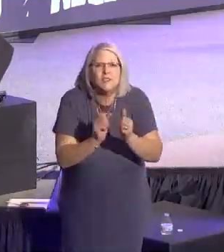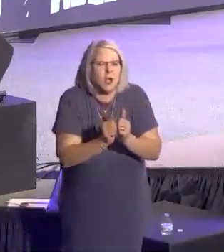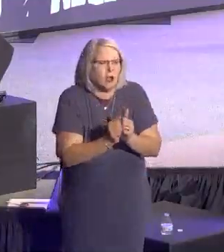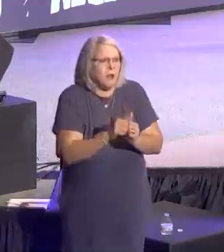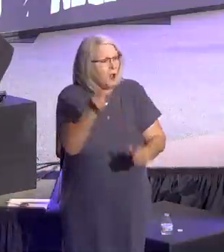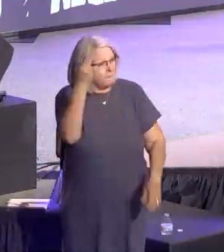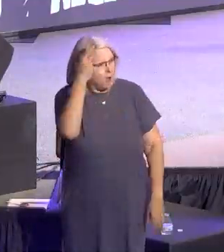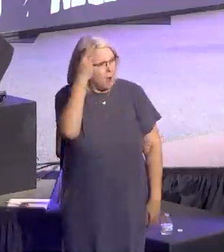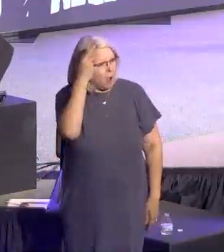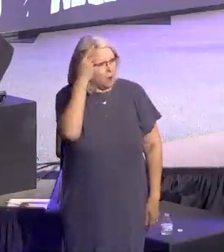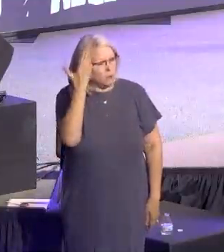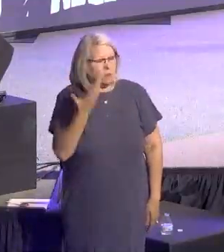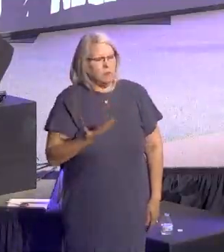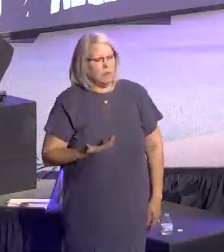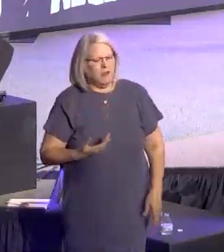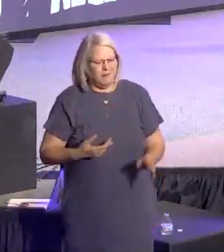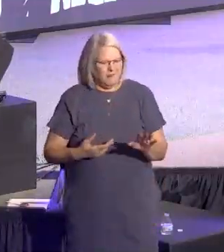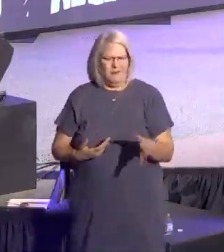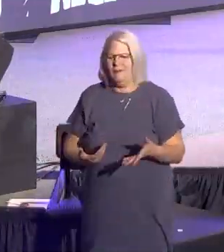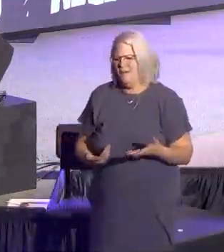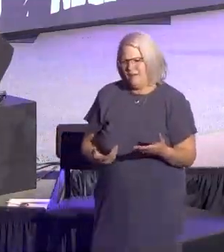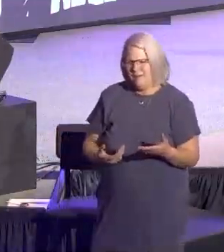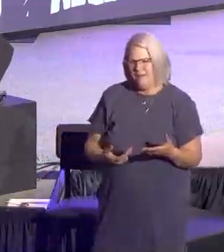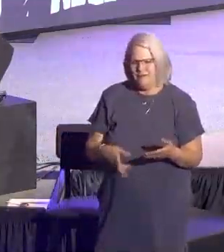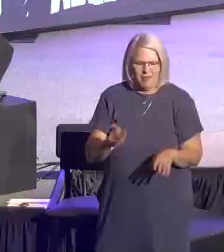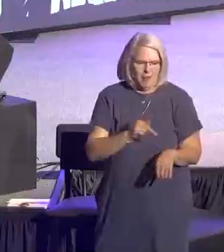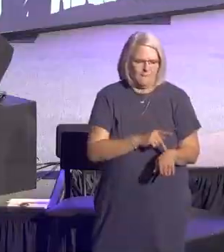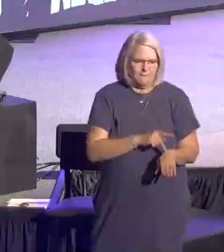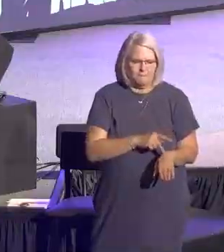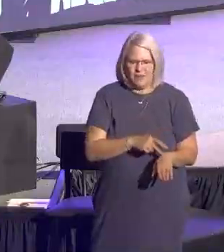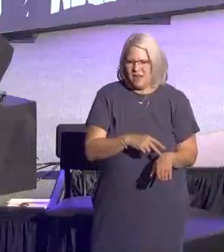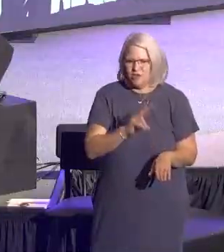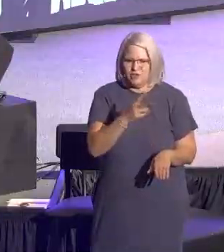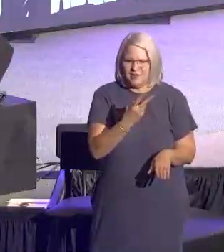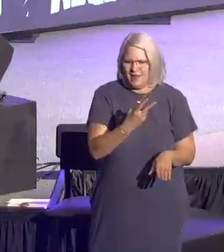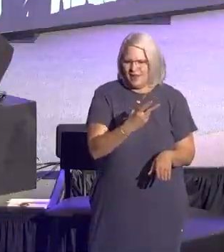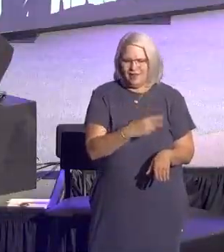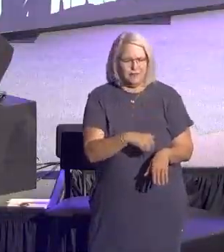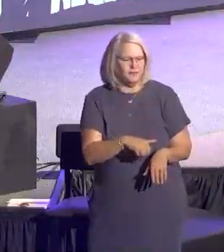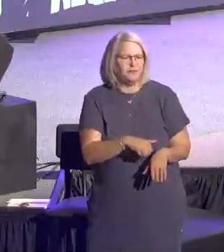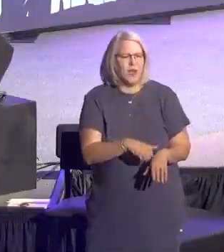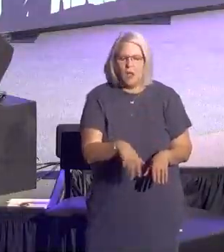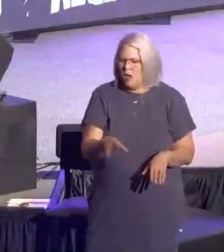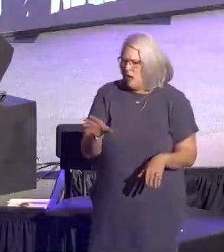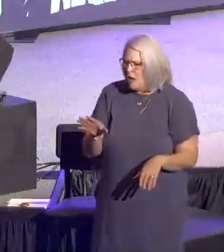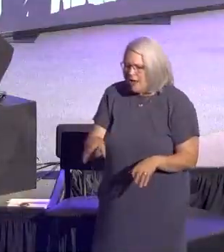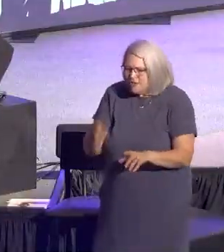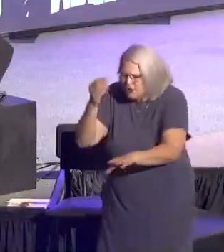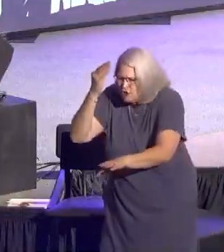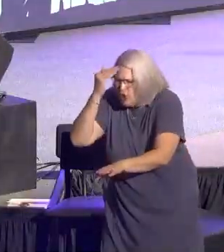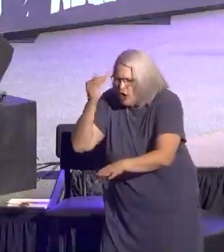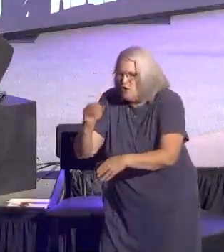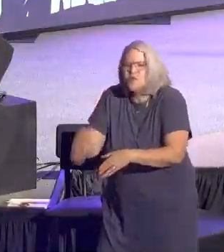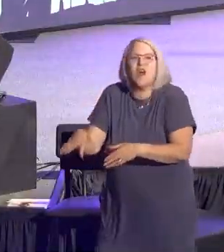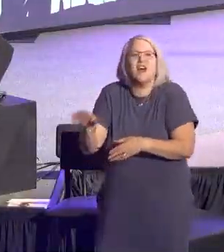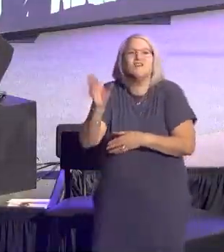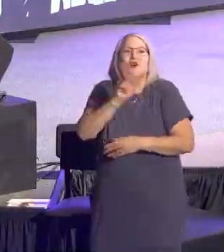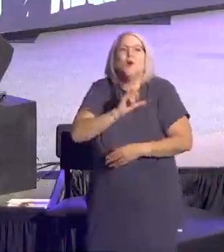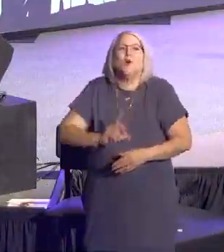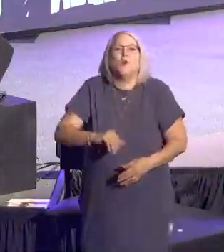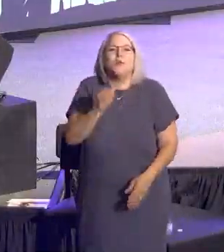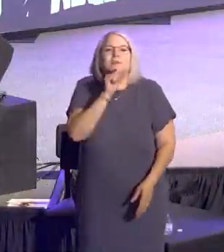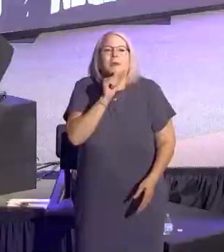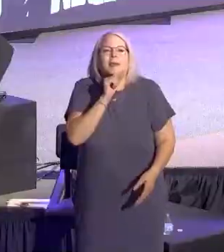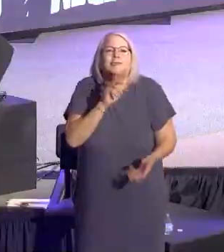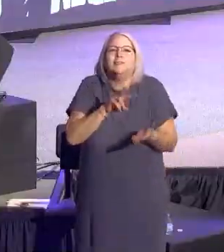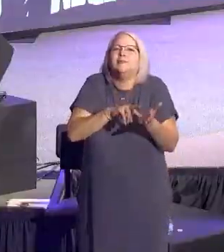Paul, all right? Now get this, 2 Peter 3, verse 15, Bear in mind that our Lord's patience means